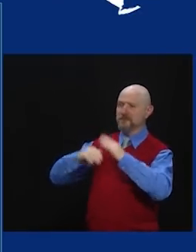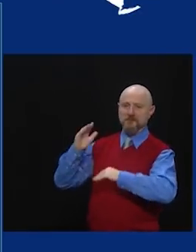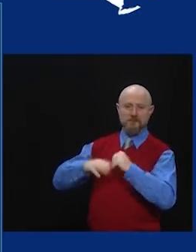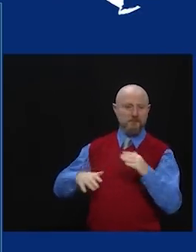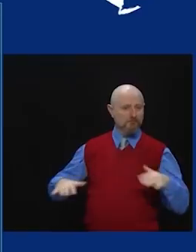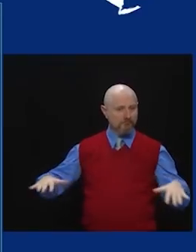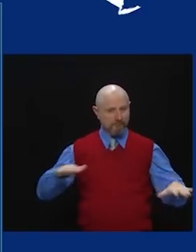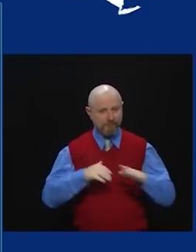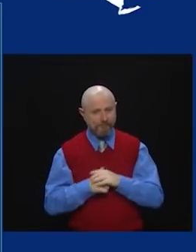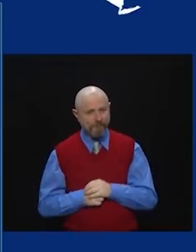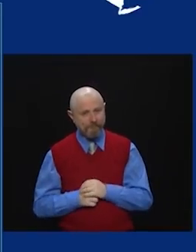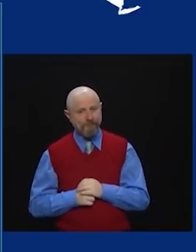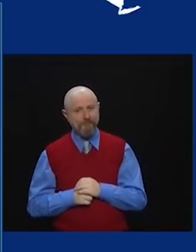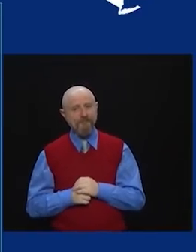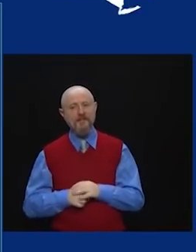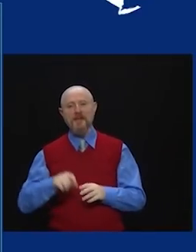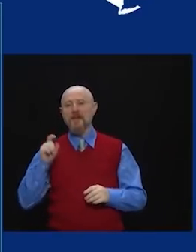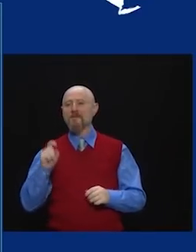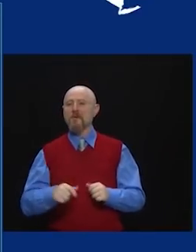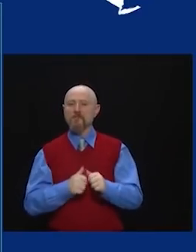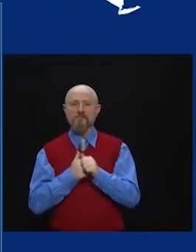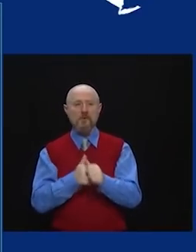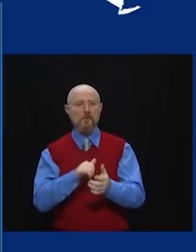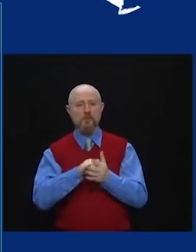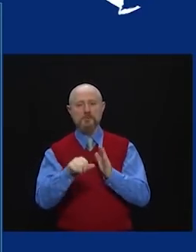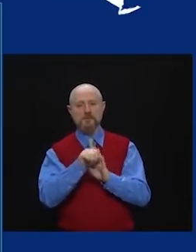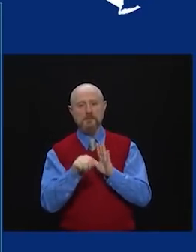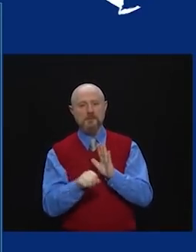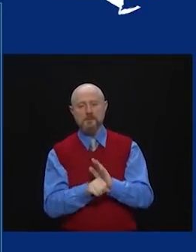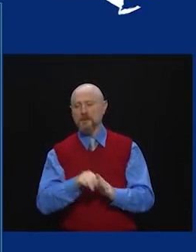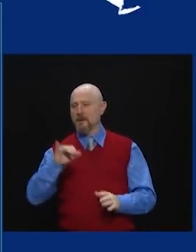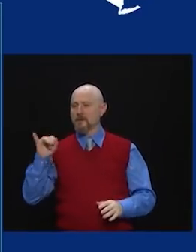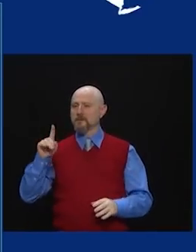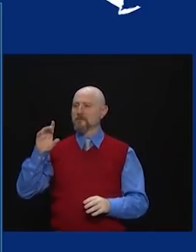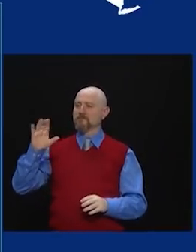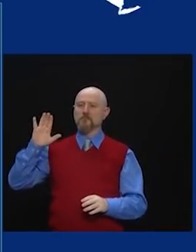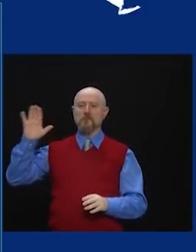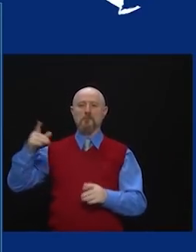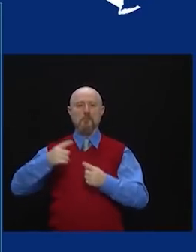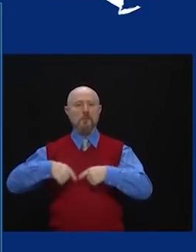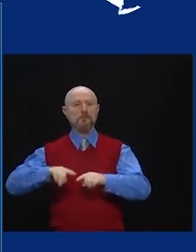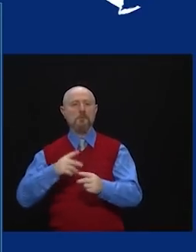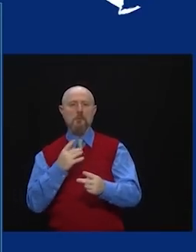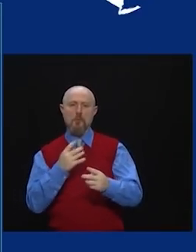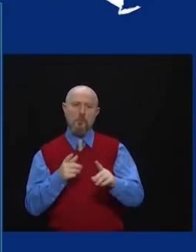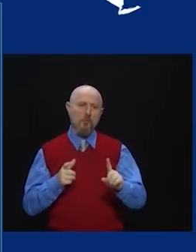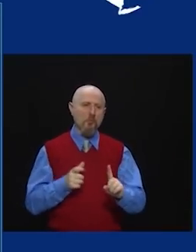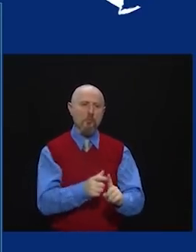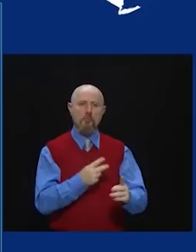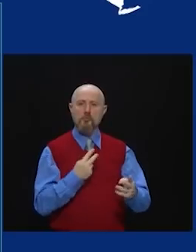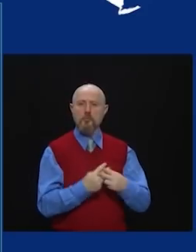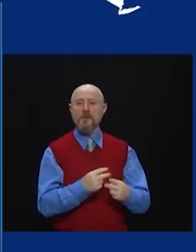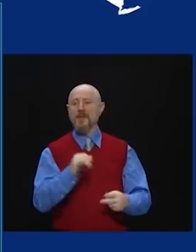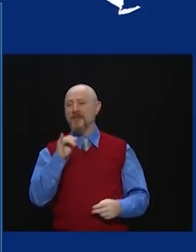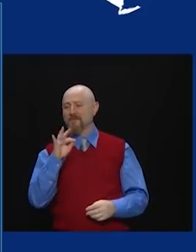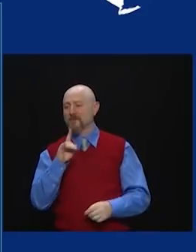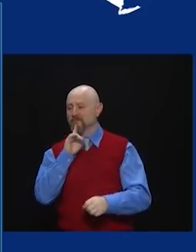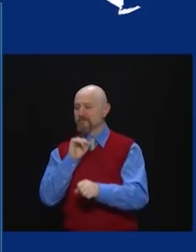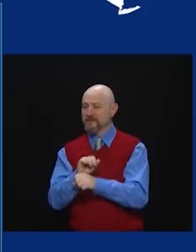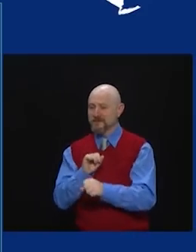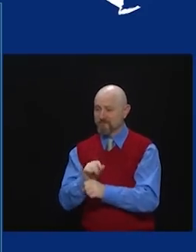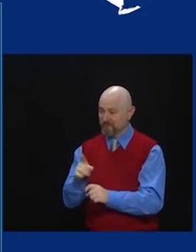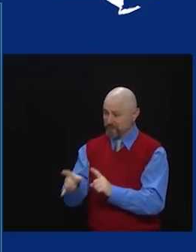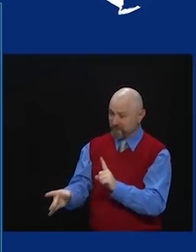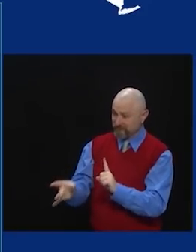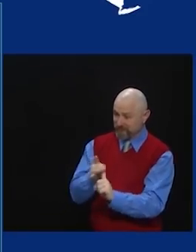CDC quarantine and isolation guidelines if anyone does test positive. And again, we're working closely with our college partners, not just SUNY and